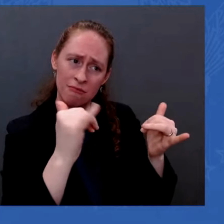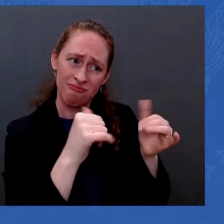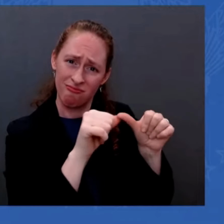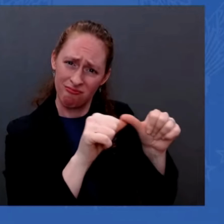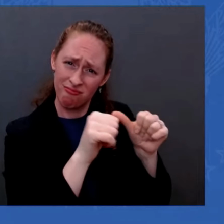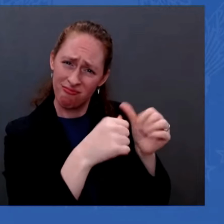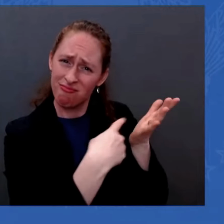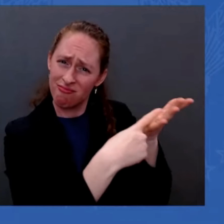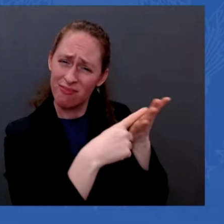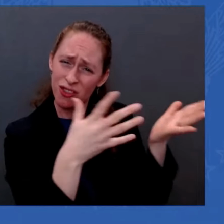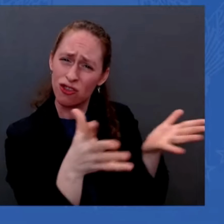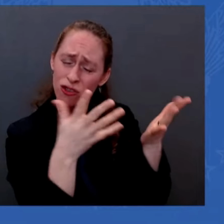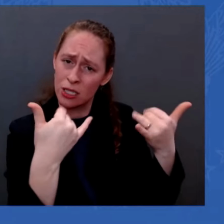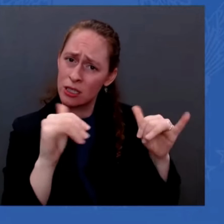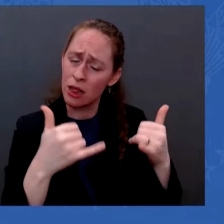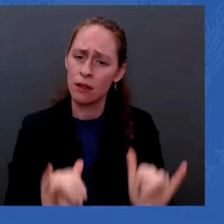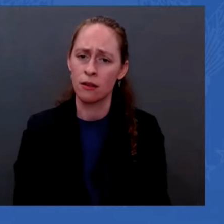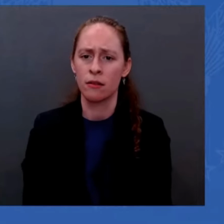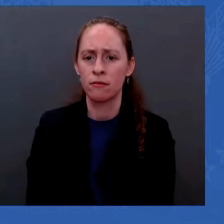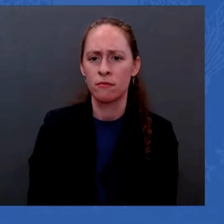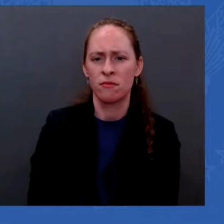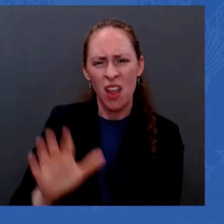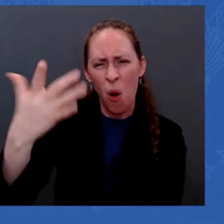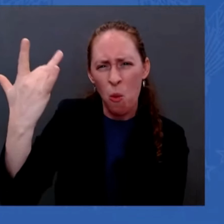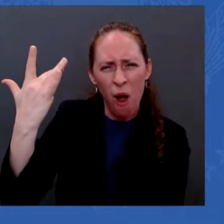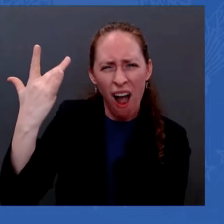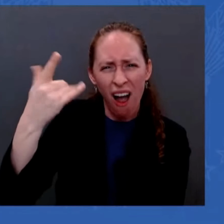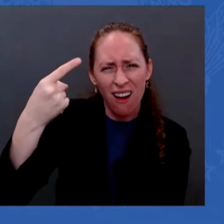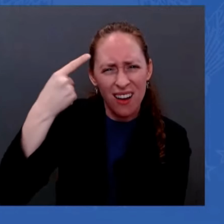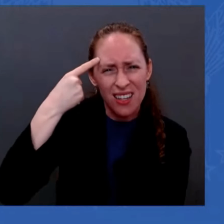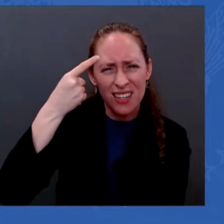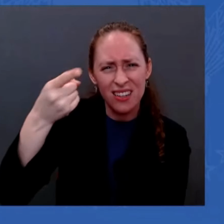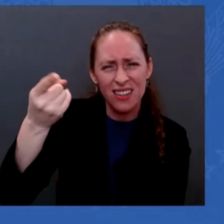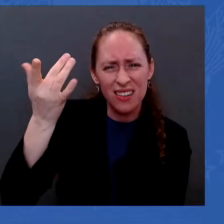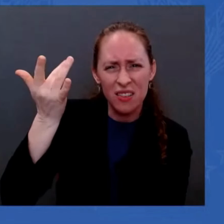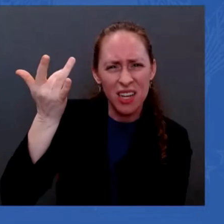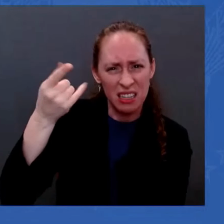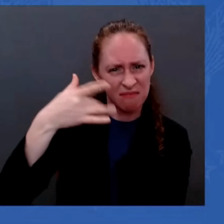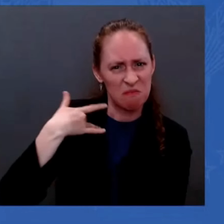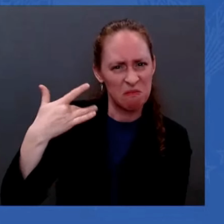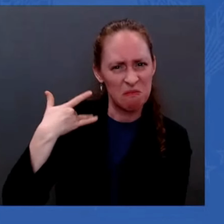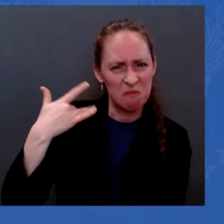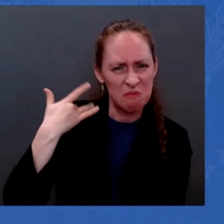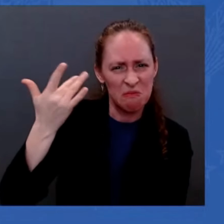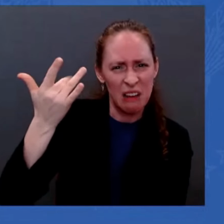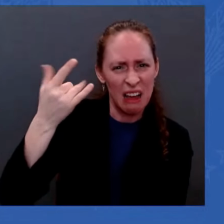at all? We have a significant intelligence capability. Thank you very much. Thank you, guys. Thank you.